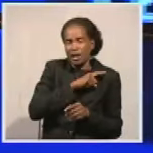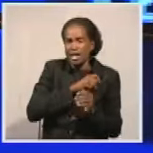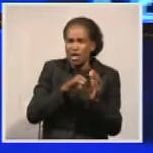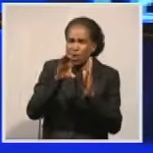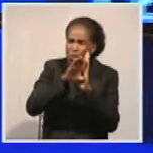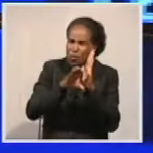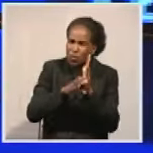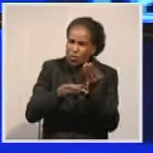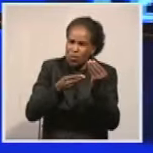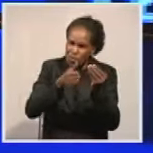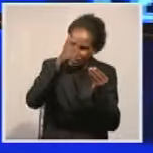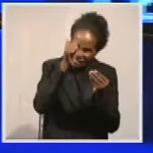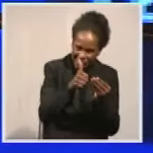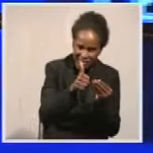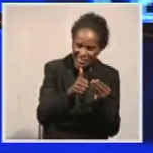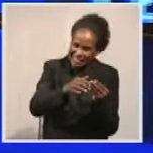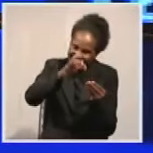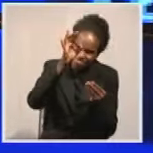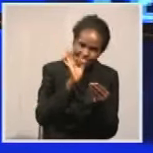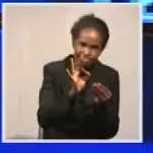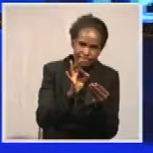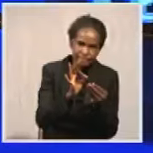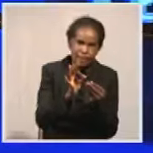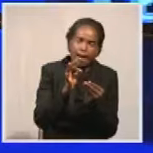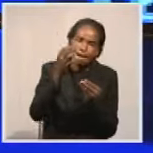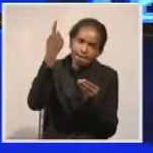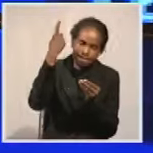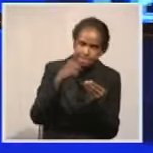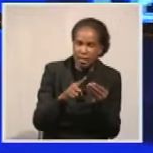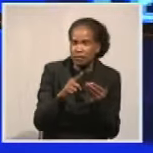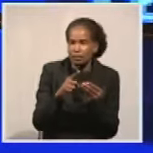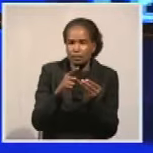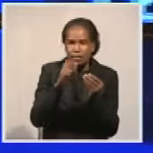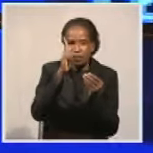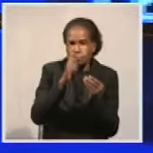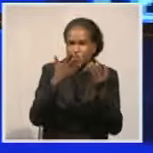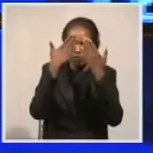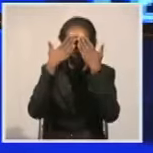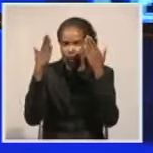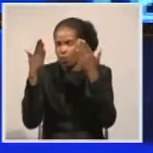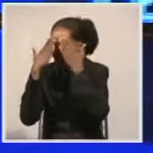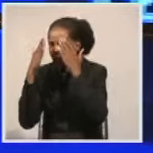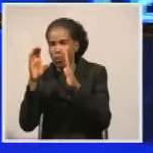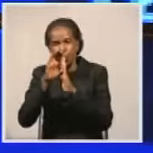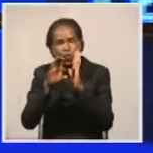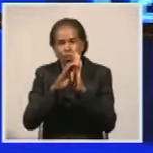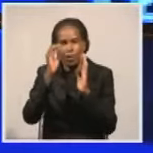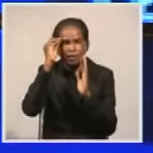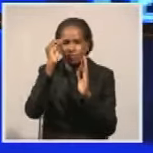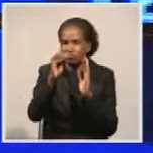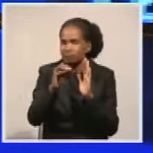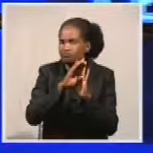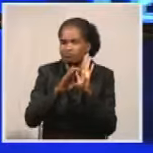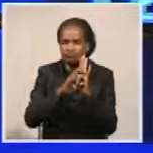The document is excellent, but we are not, everybody is not owning it.